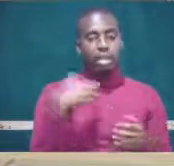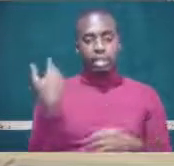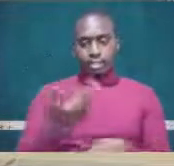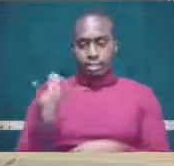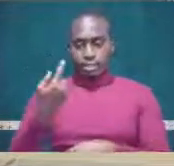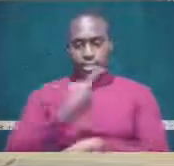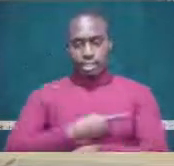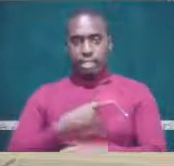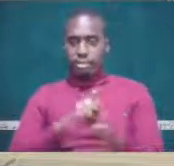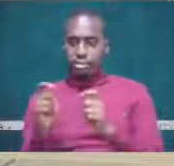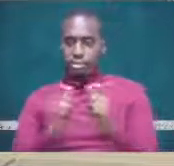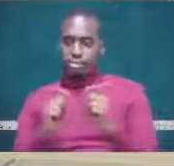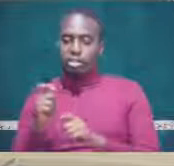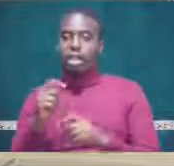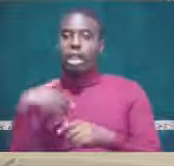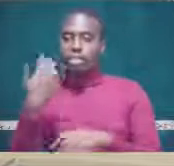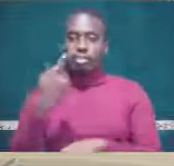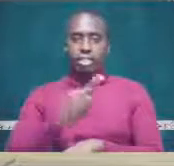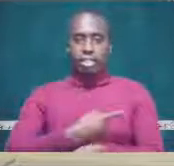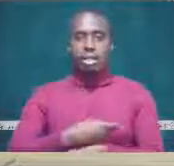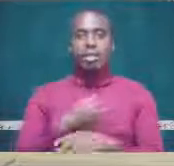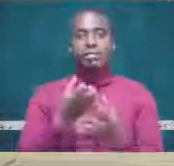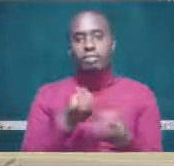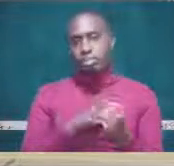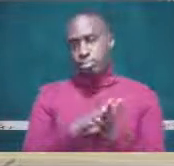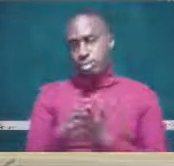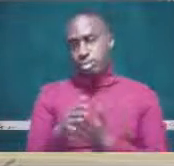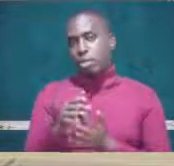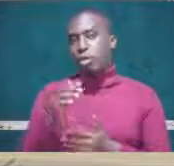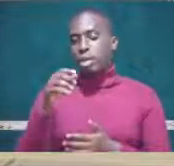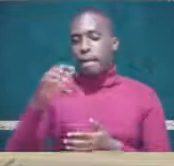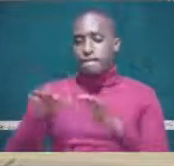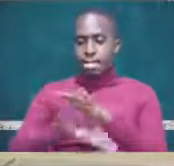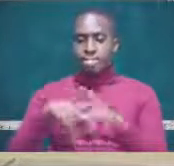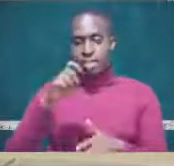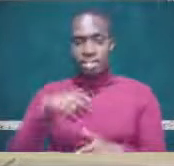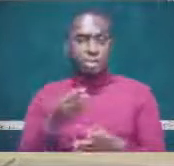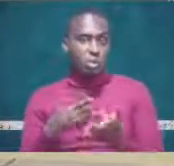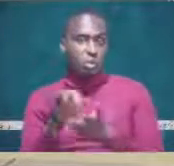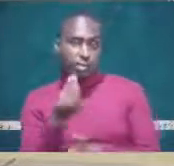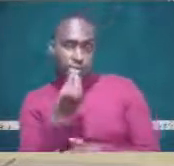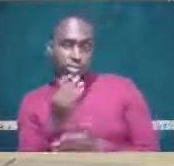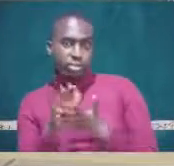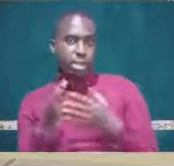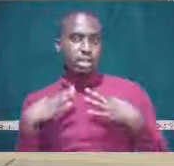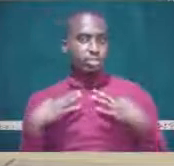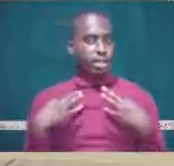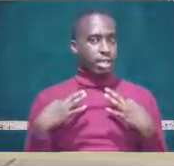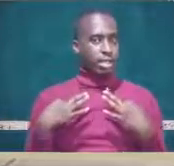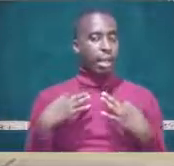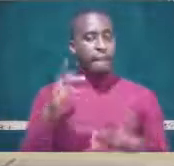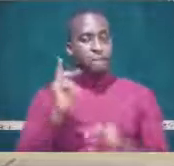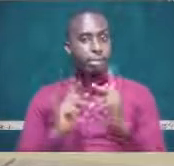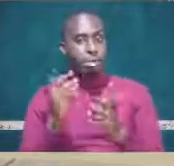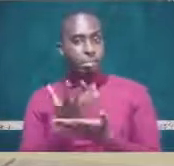transactions. Every day they have to spend, especially on basic needs, like buying food, buying clothes. Now,